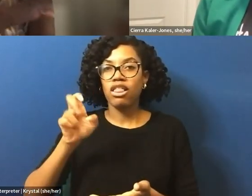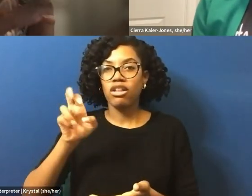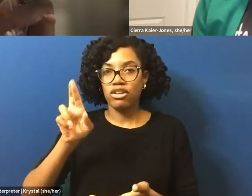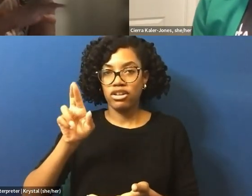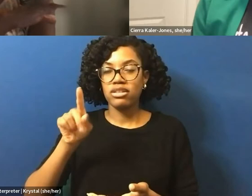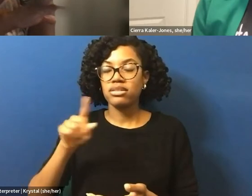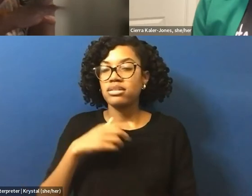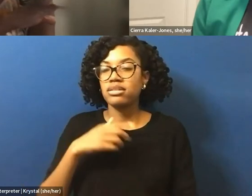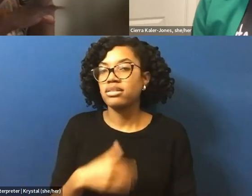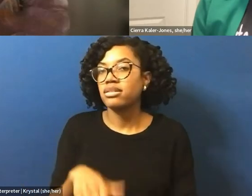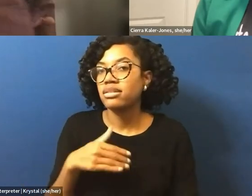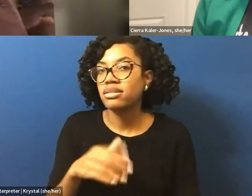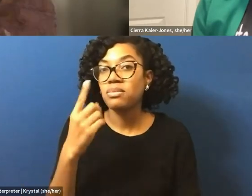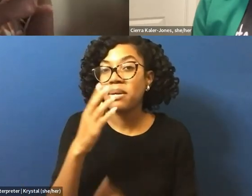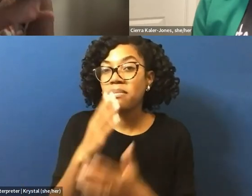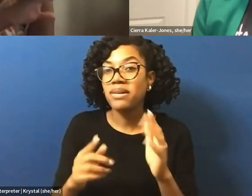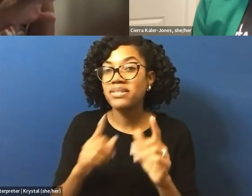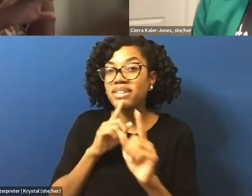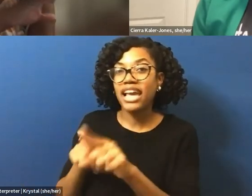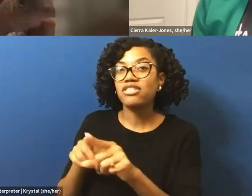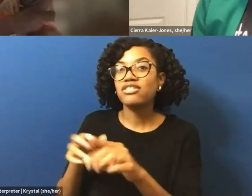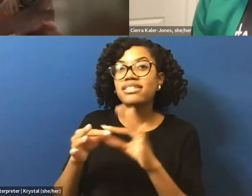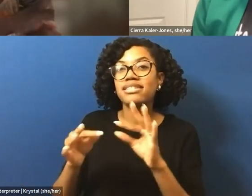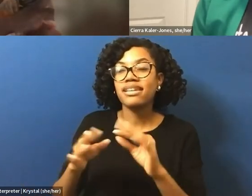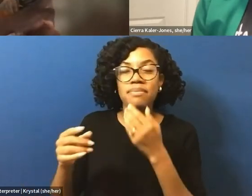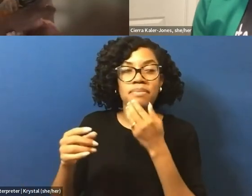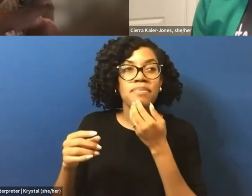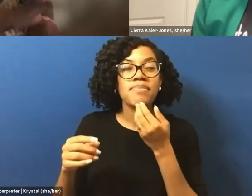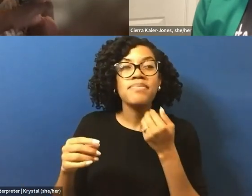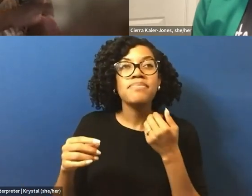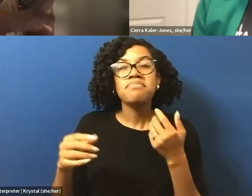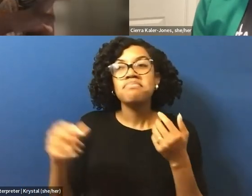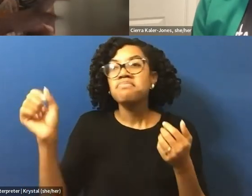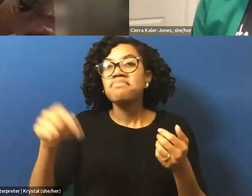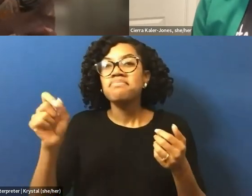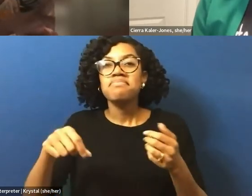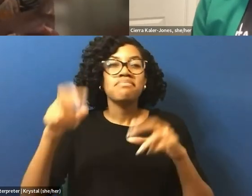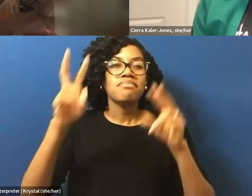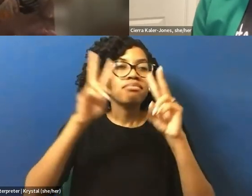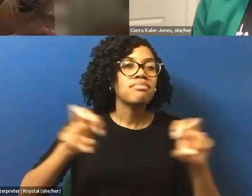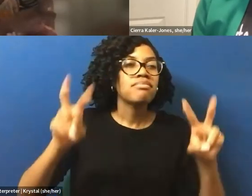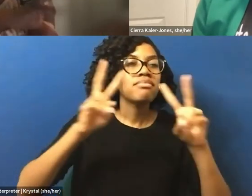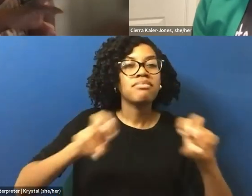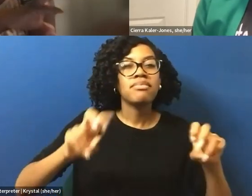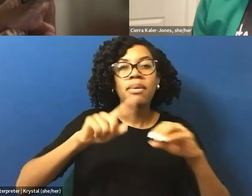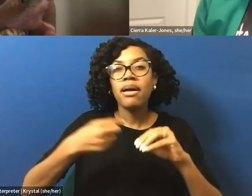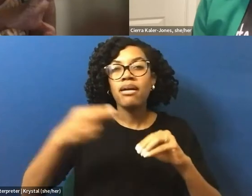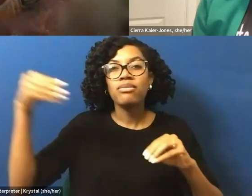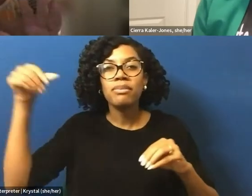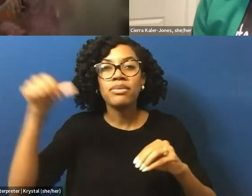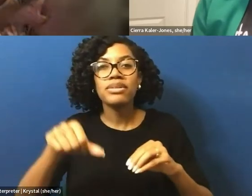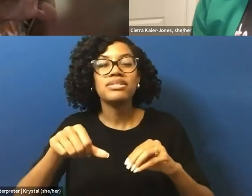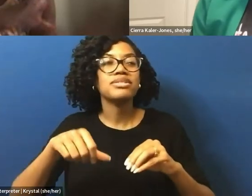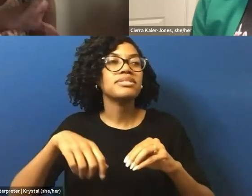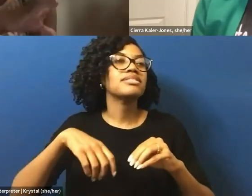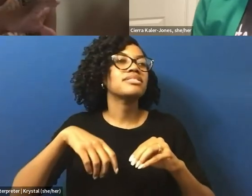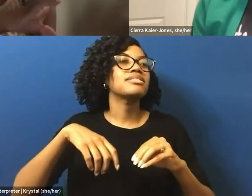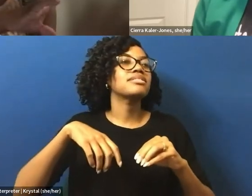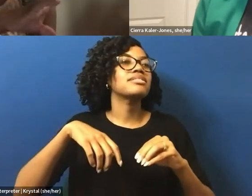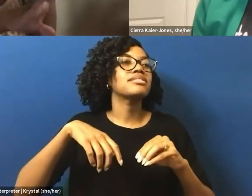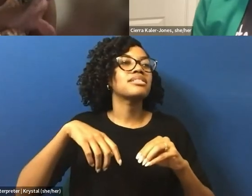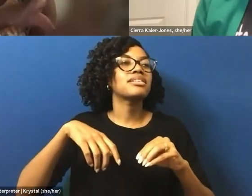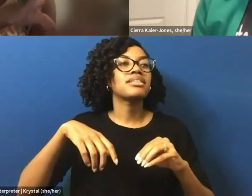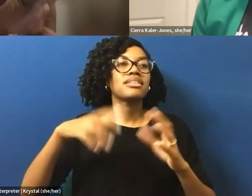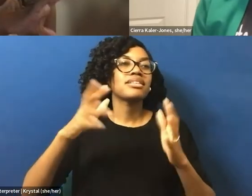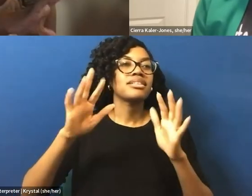In one part of the interview, she'll be offering this wonderful assessment, like of reparations or kind of racial